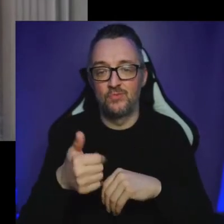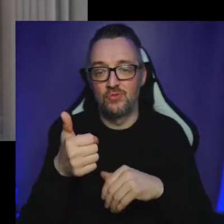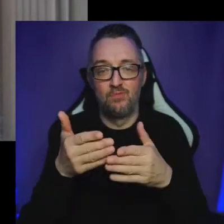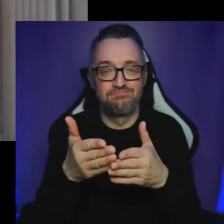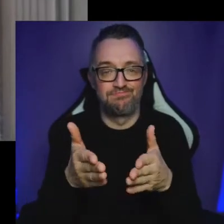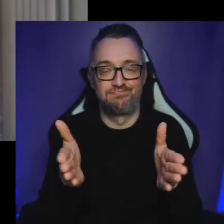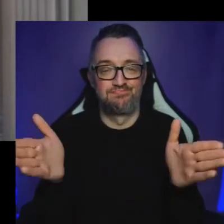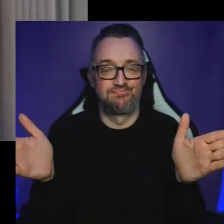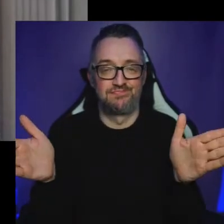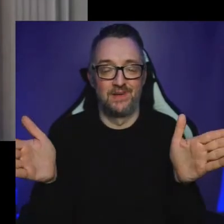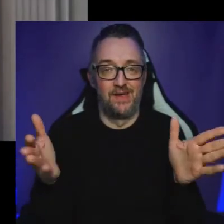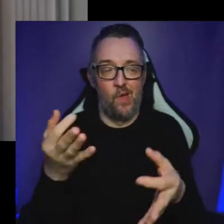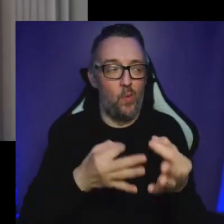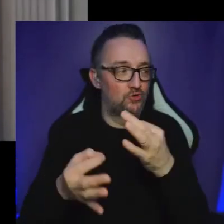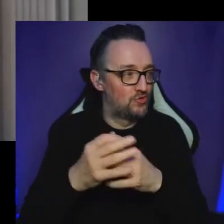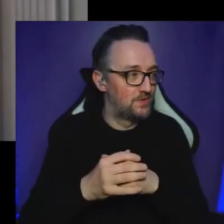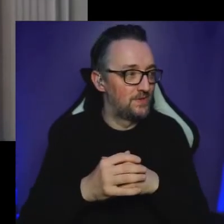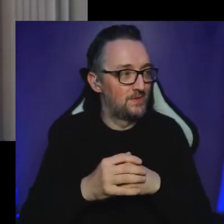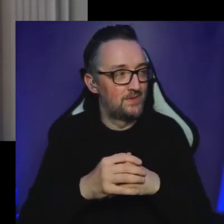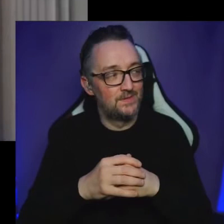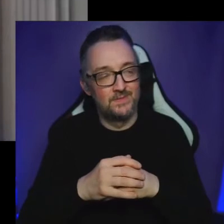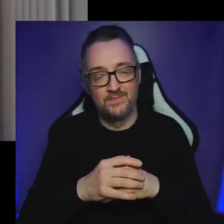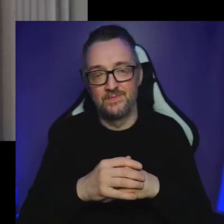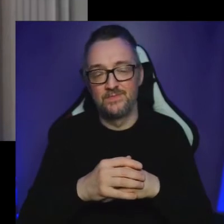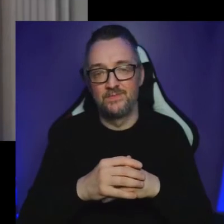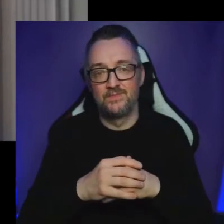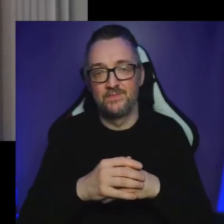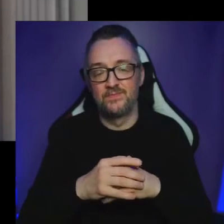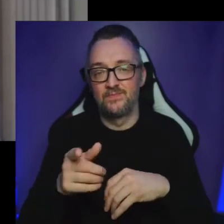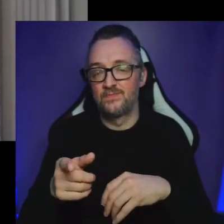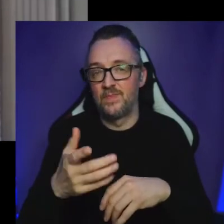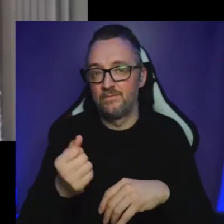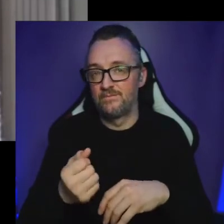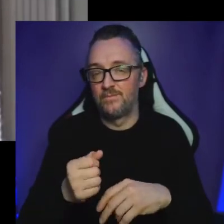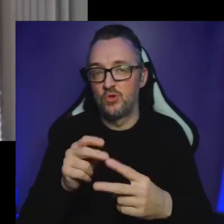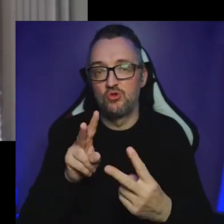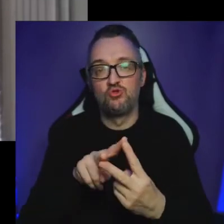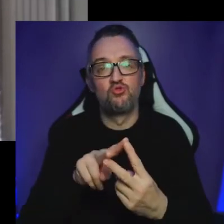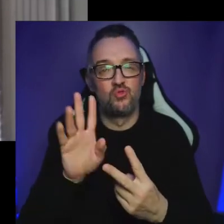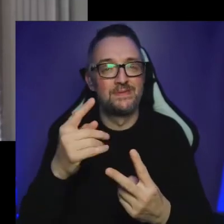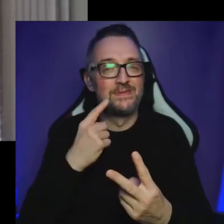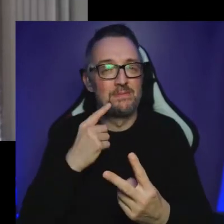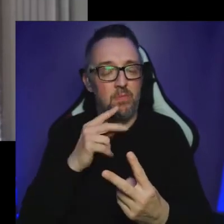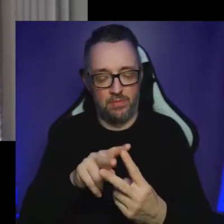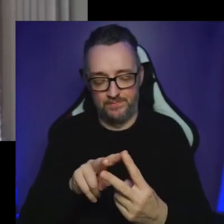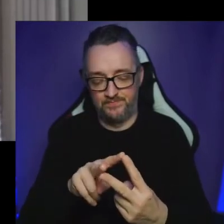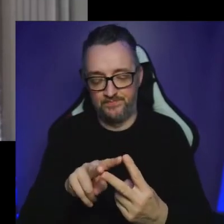going to answer it nice and broadly as well. I think so. There's probably two simple ones that I would suggest.